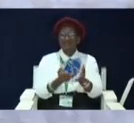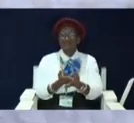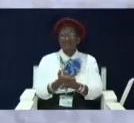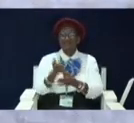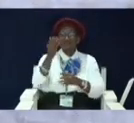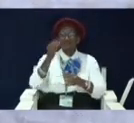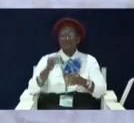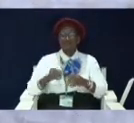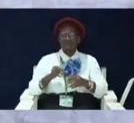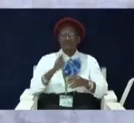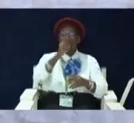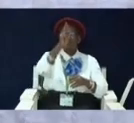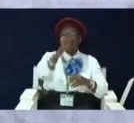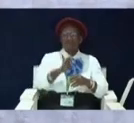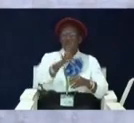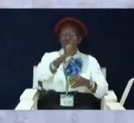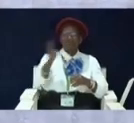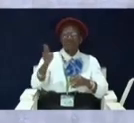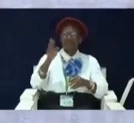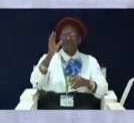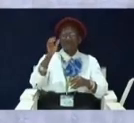Romans 10:17